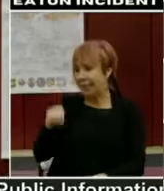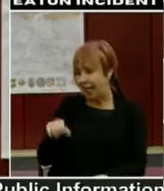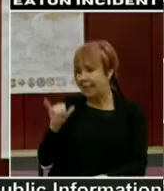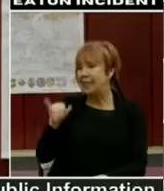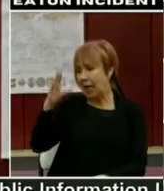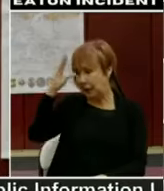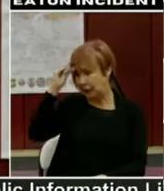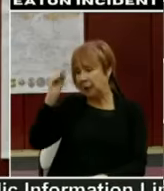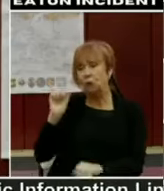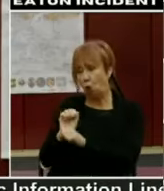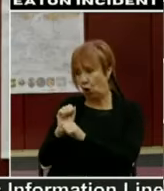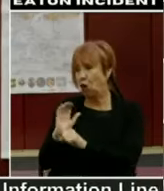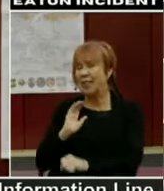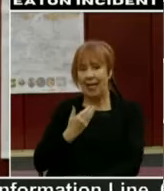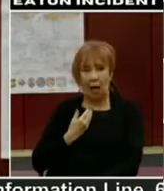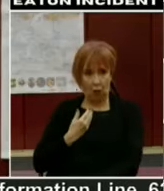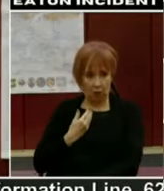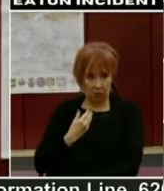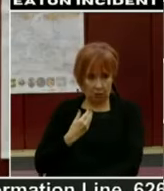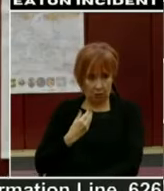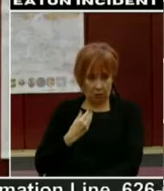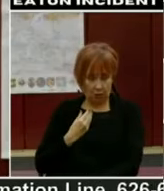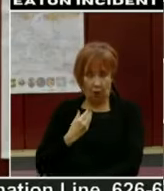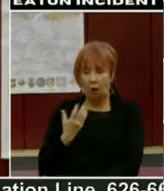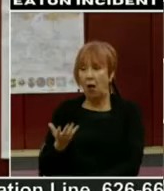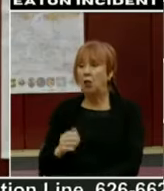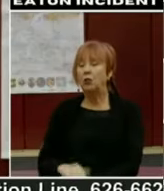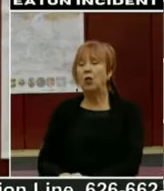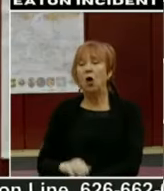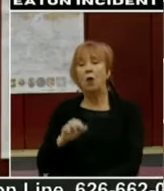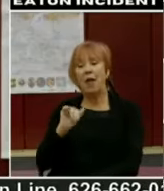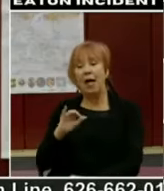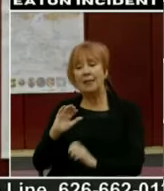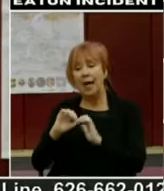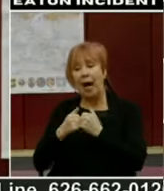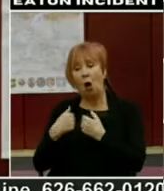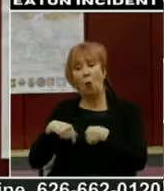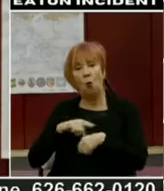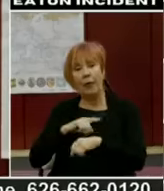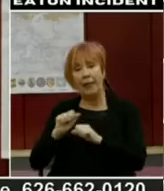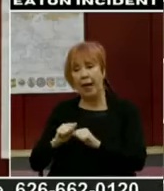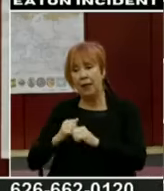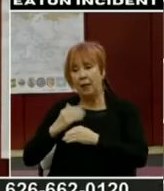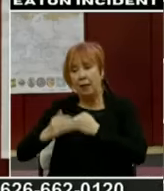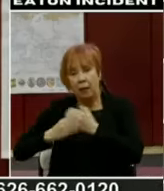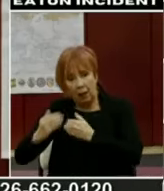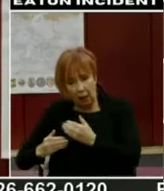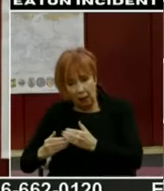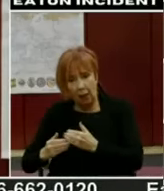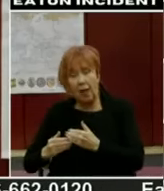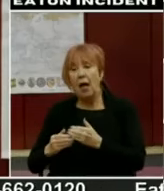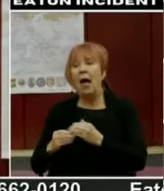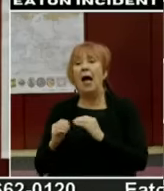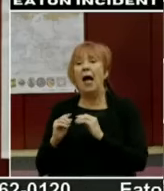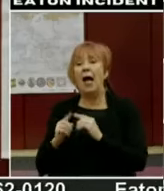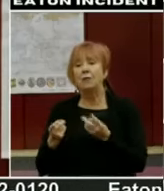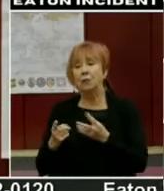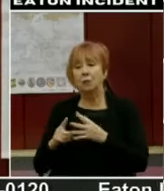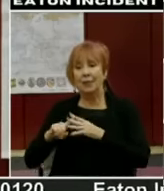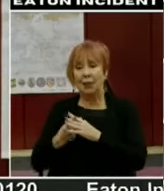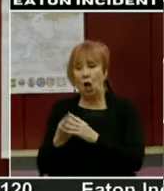help assist in moving this forward and getting us to a point where we can start introducing gas further into the